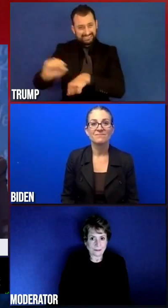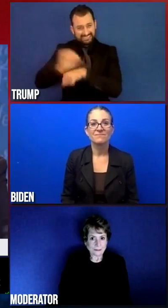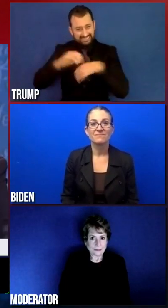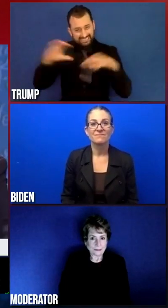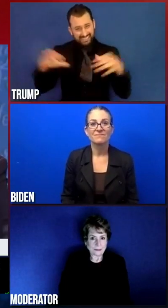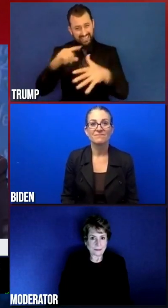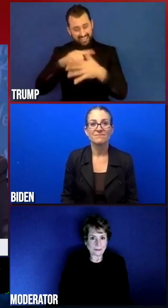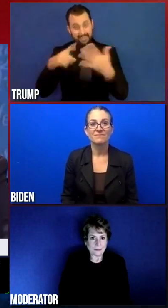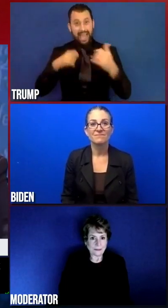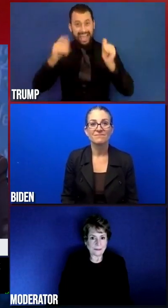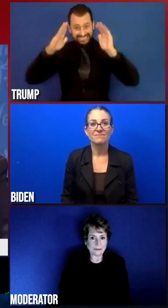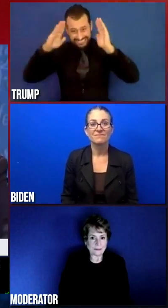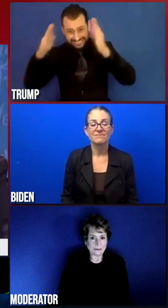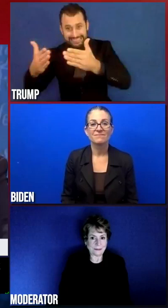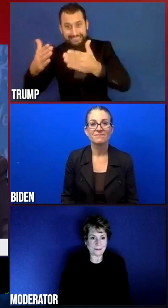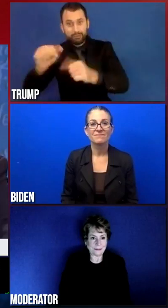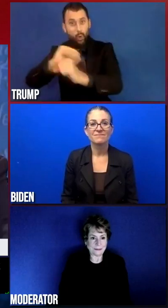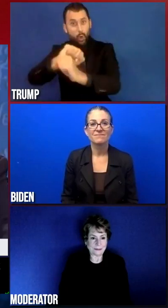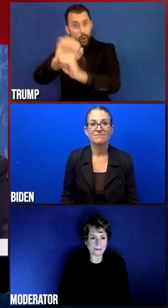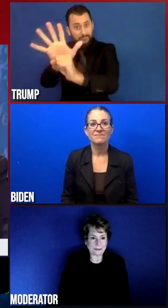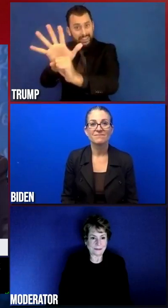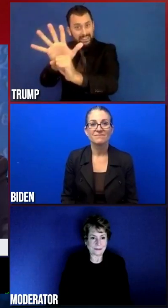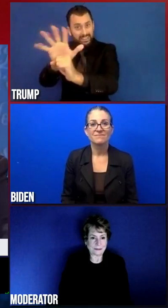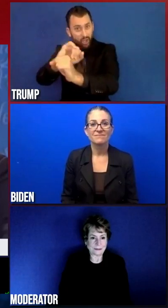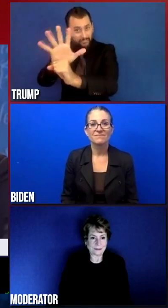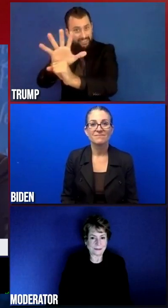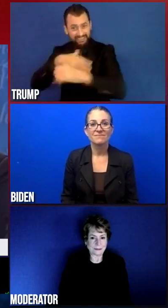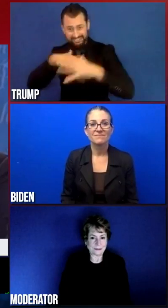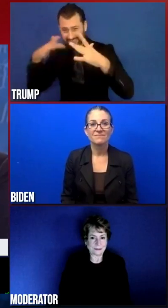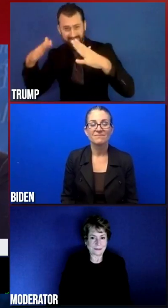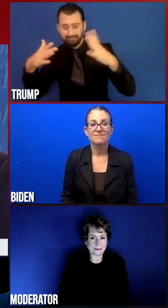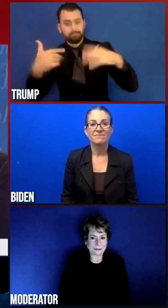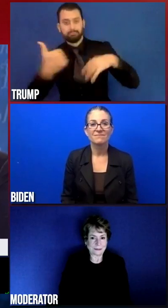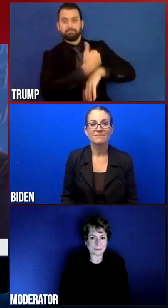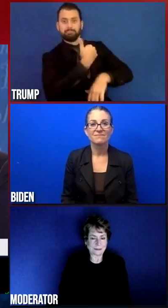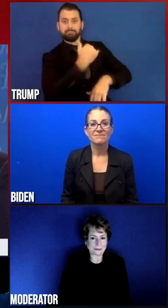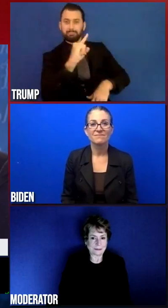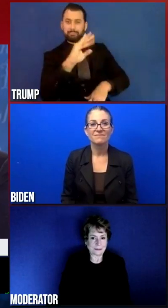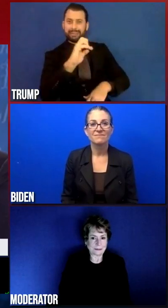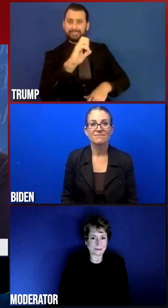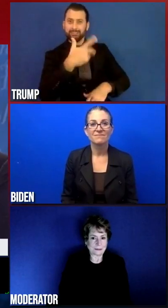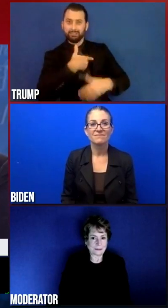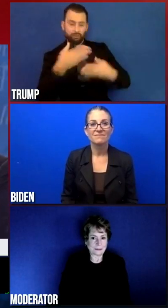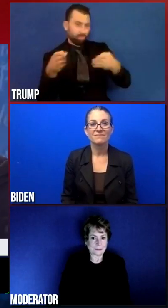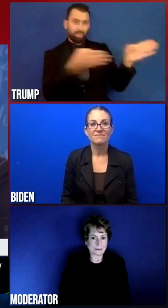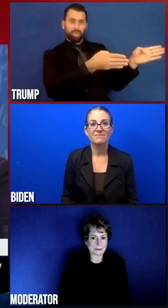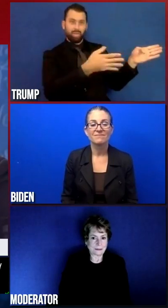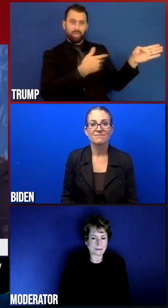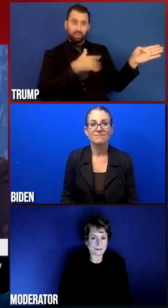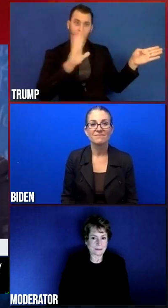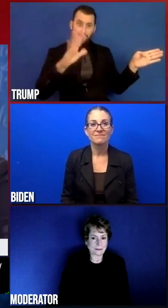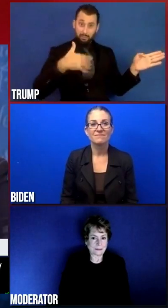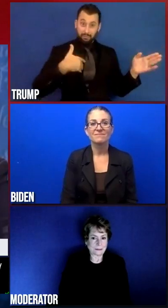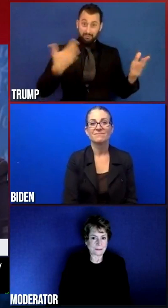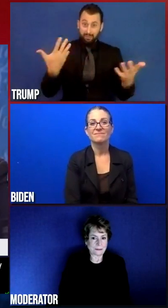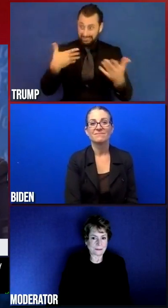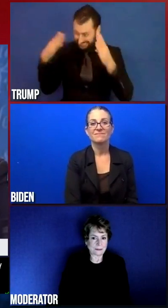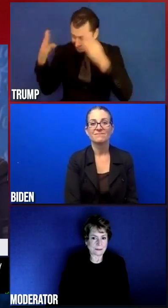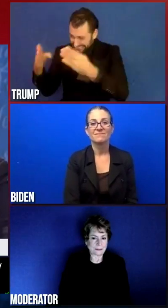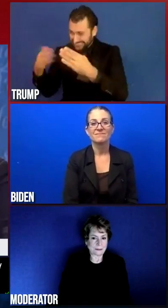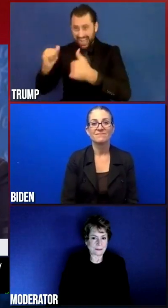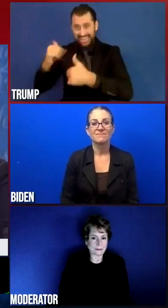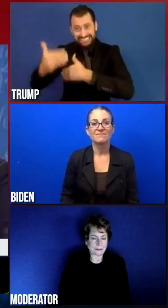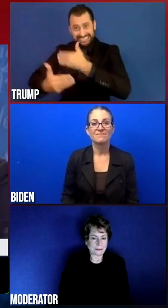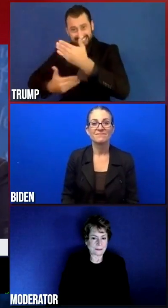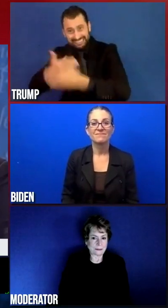numbers. Everything was good. Everything was going. And by the way, there was unity going to happen. People were calling me for the first time in years. They